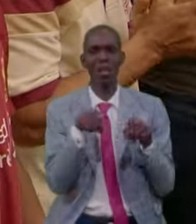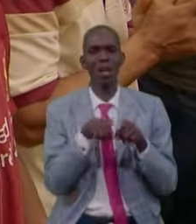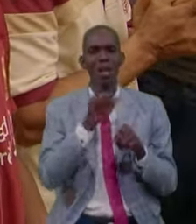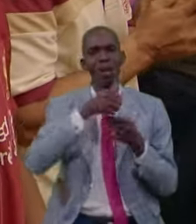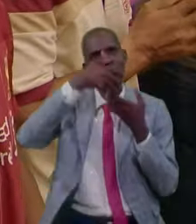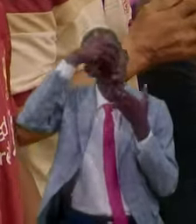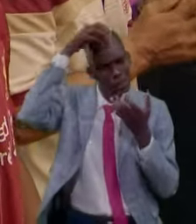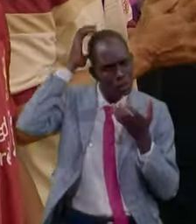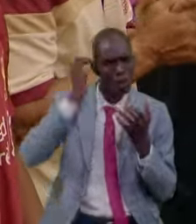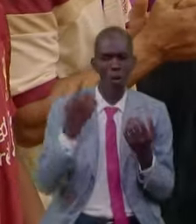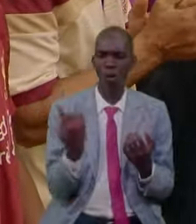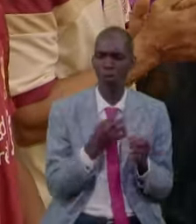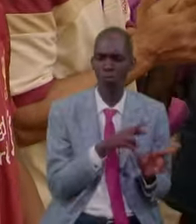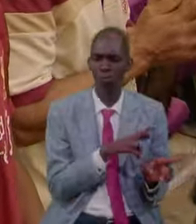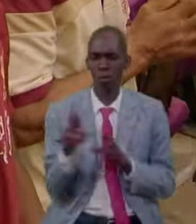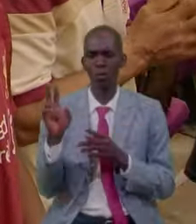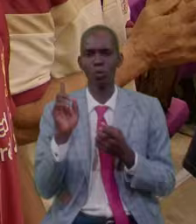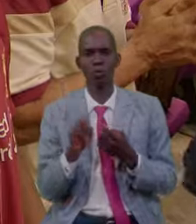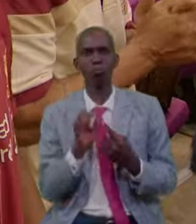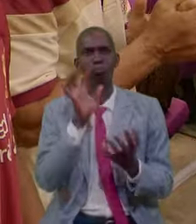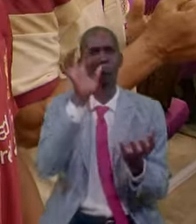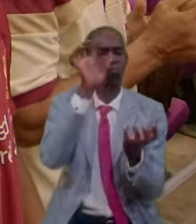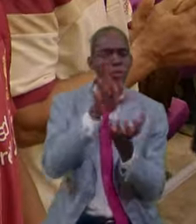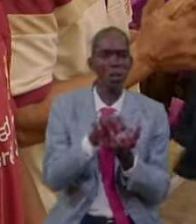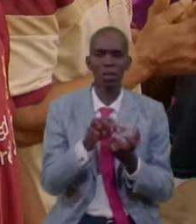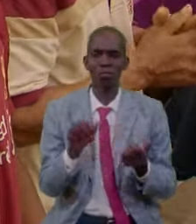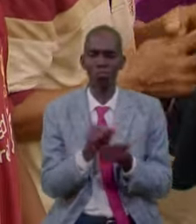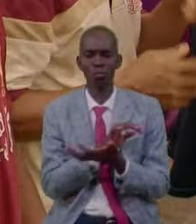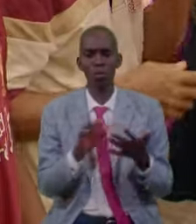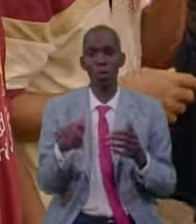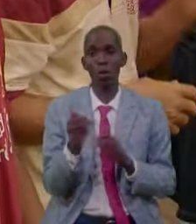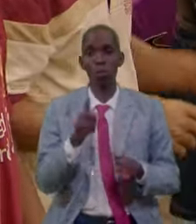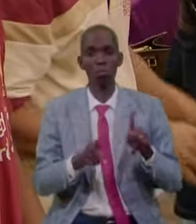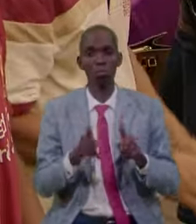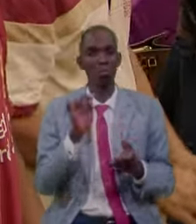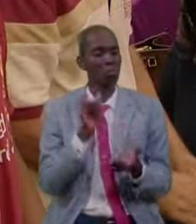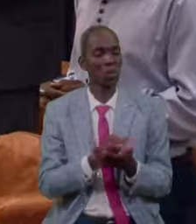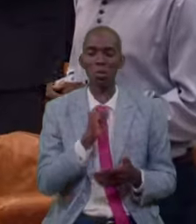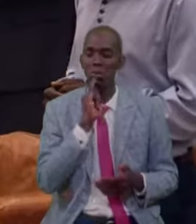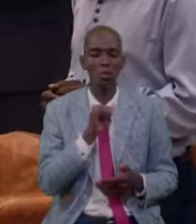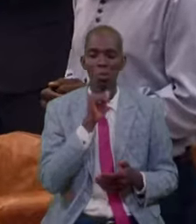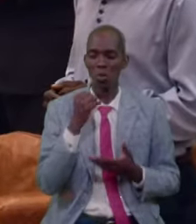to pounce on other people. That's not gentleness.